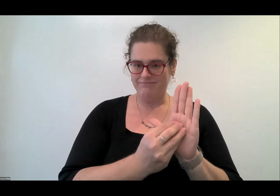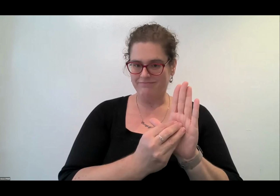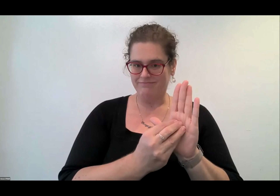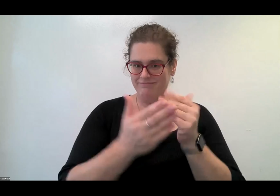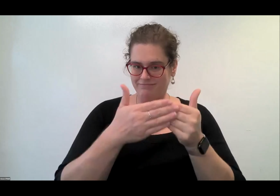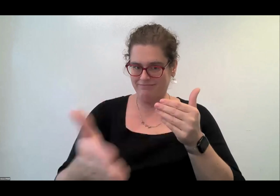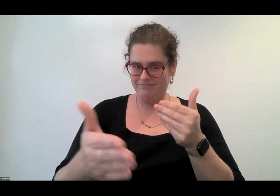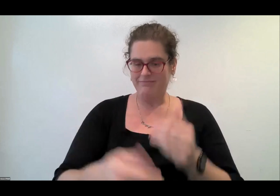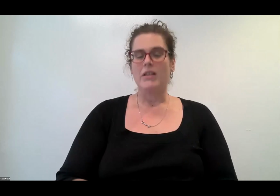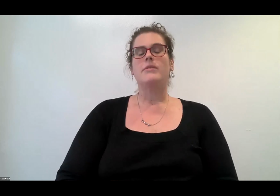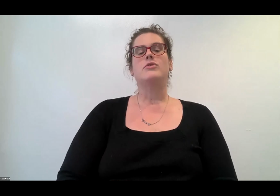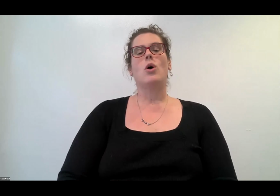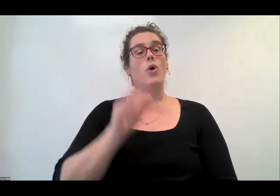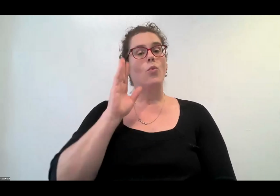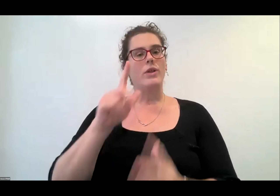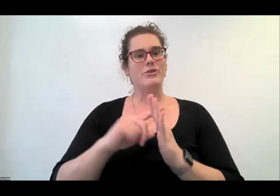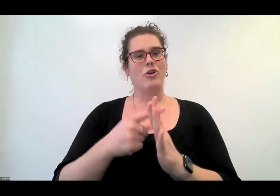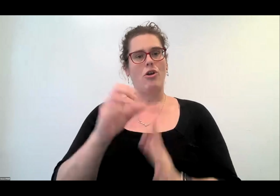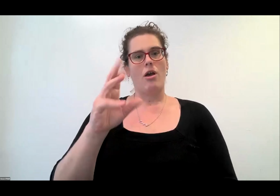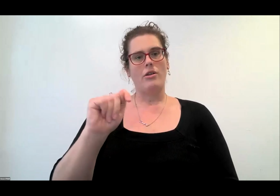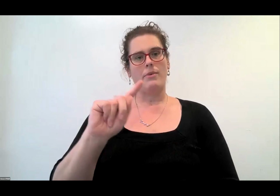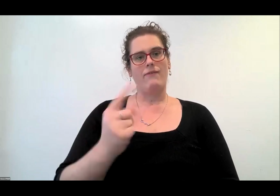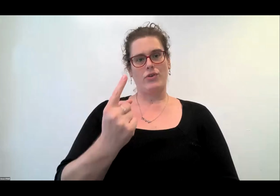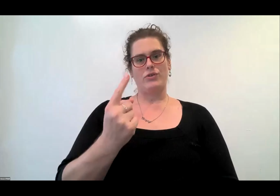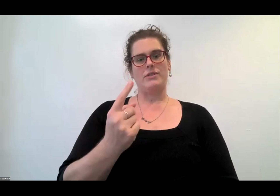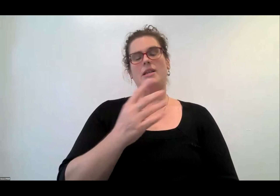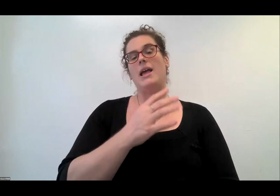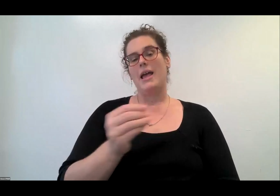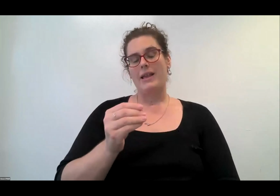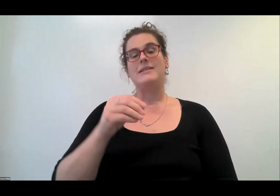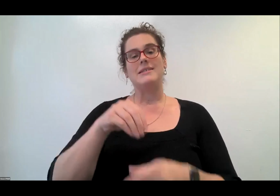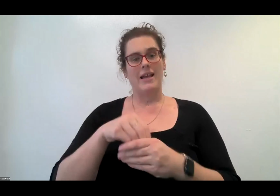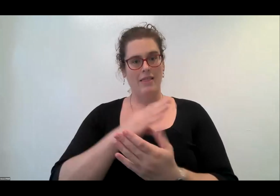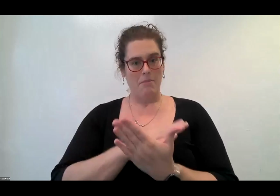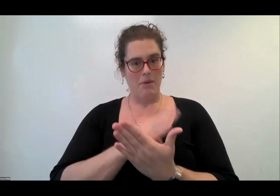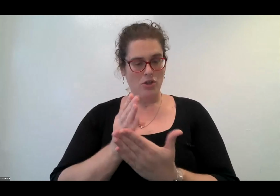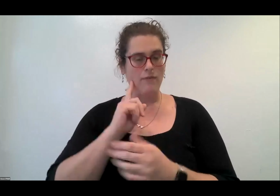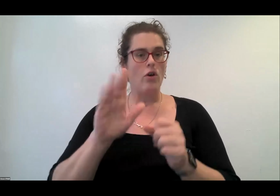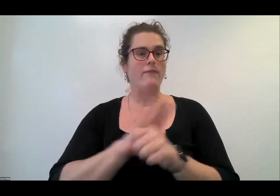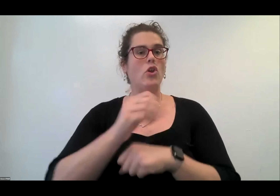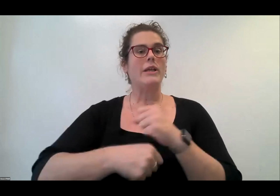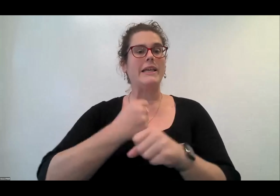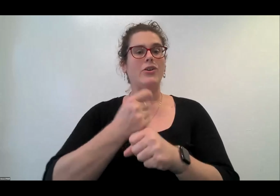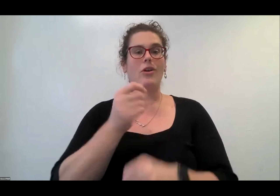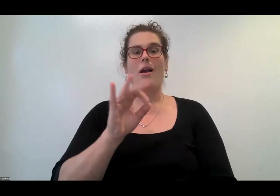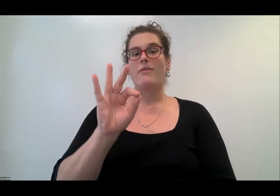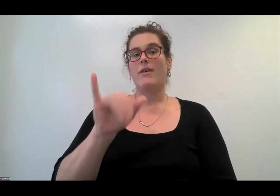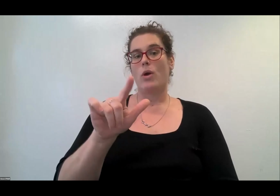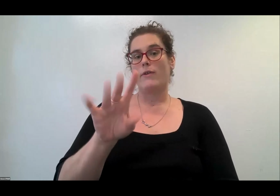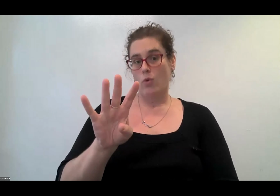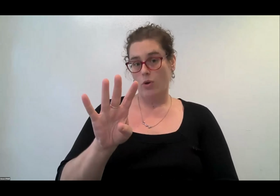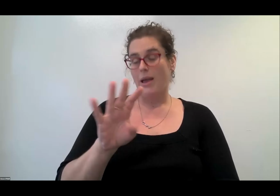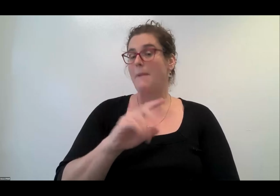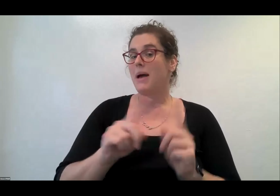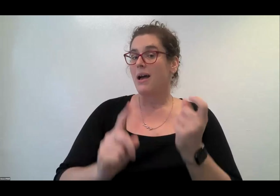So it will be starting October 1 and is in our budget for the full year of FY24, but you will